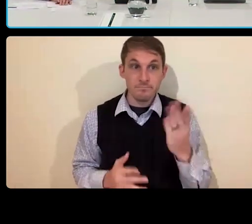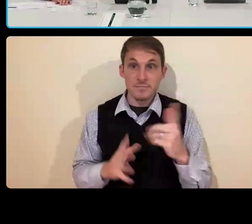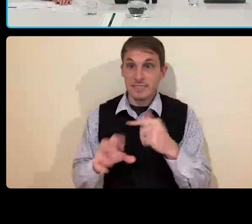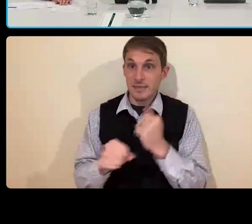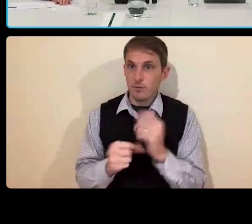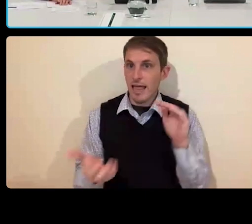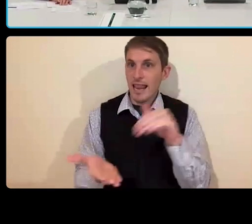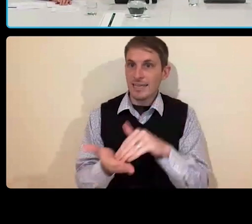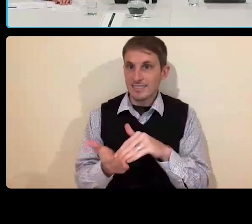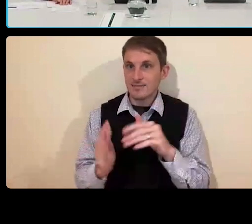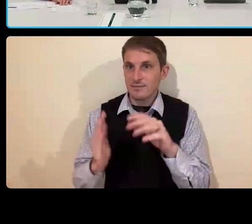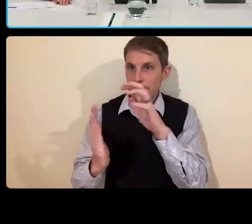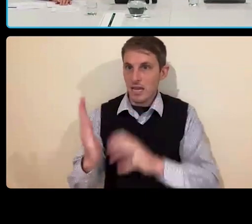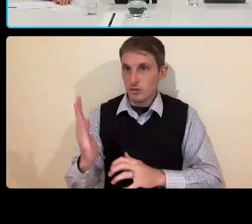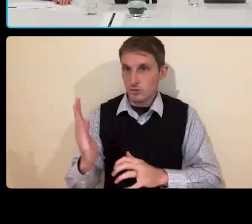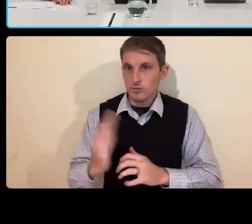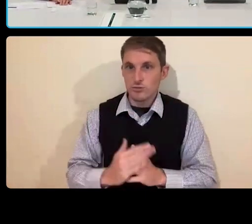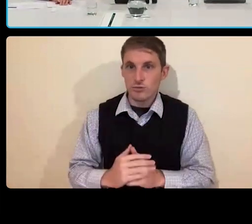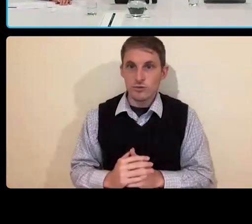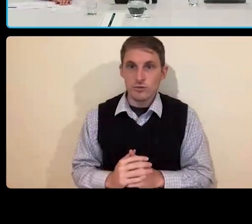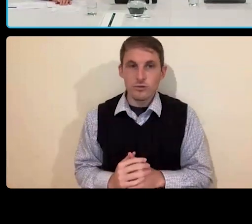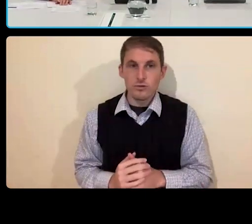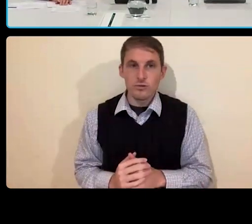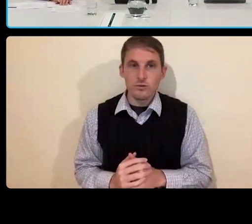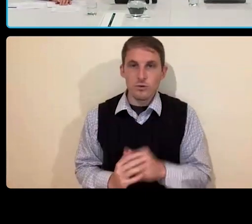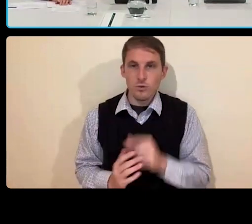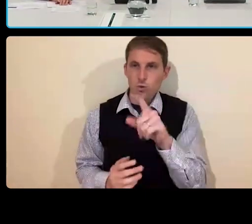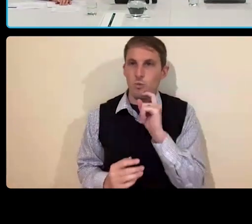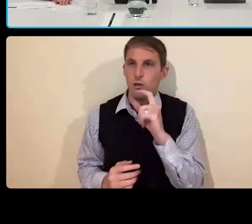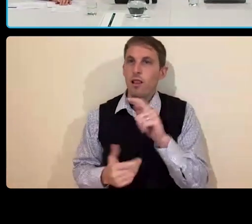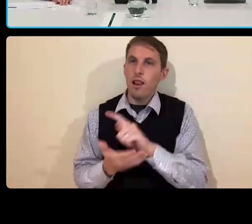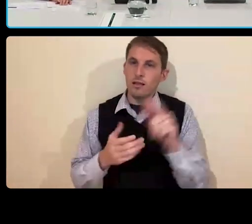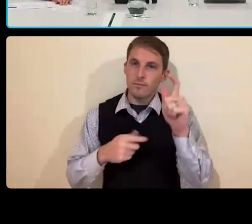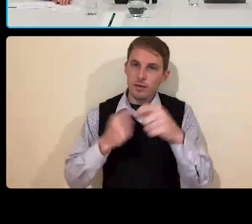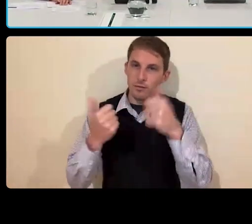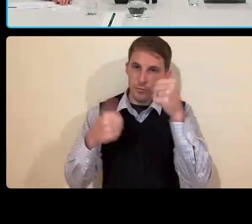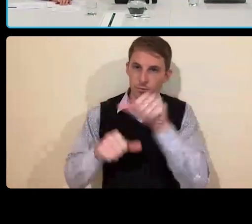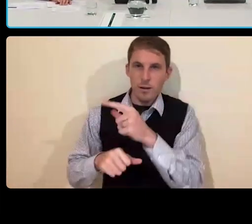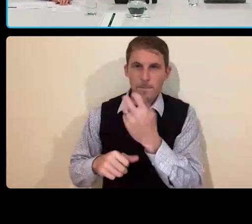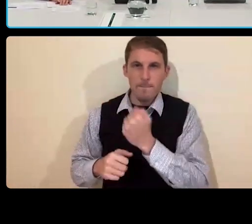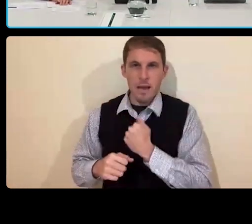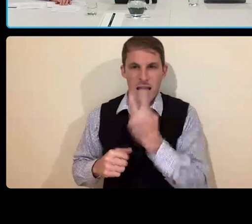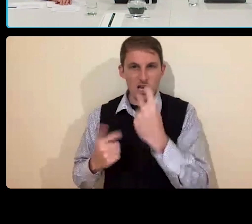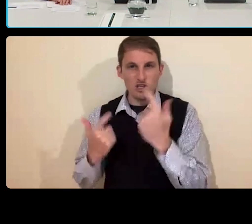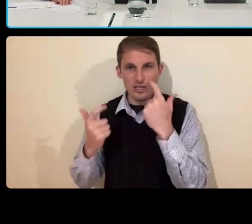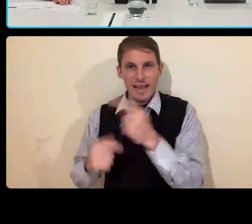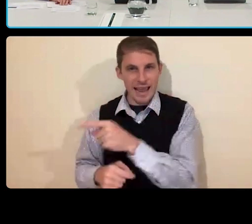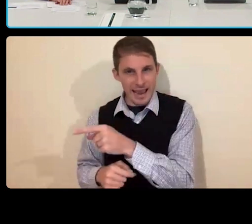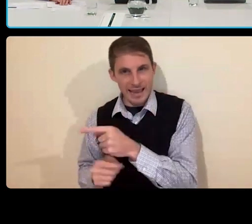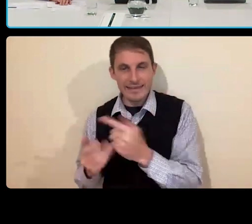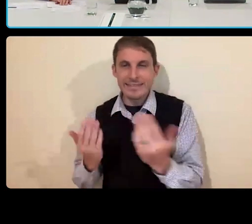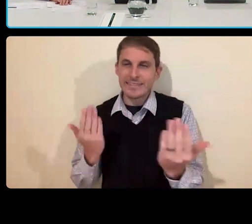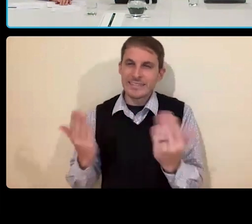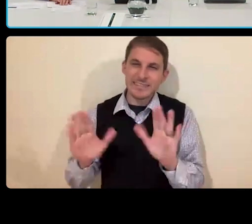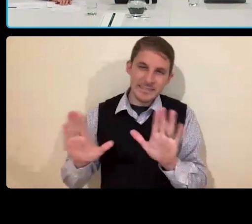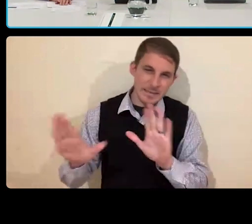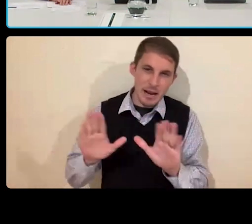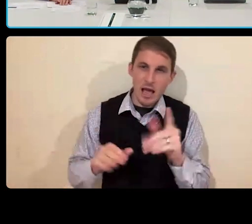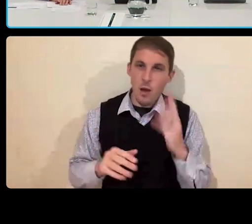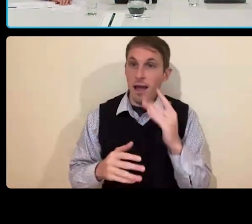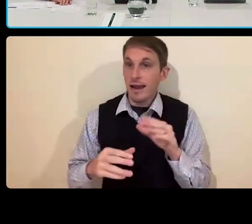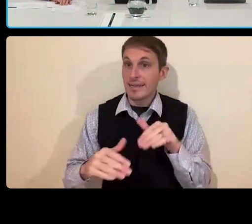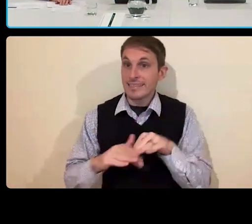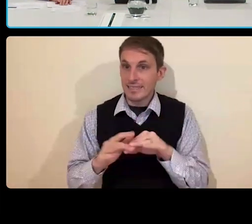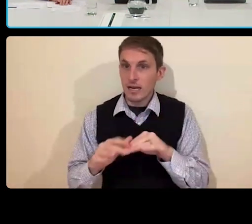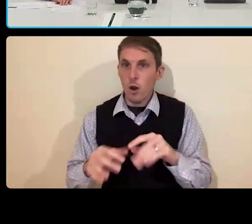page. So you'll be used to the landing page when you appear in My Aged Care, and similarly, you will, once you log in,